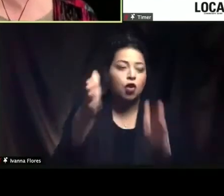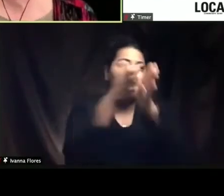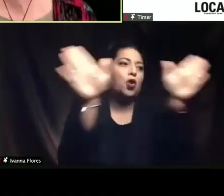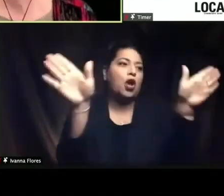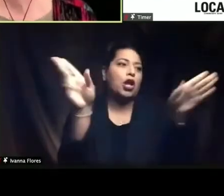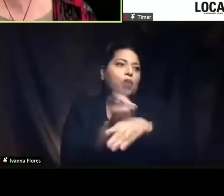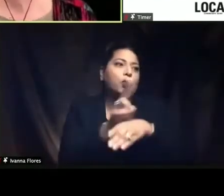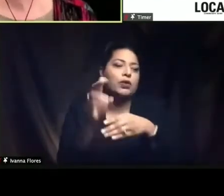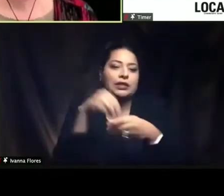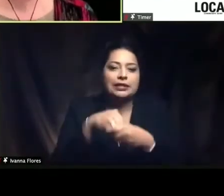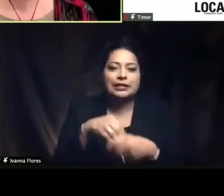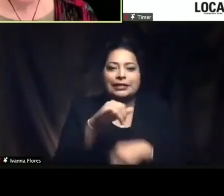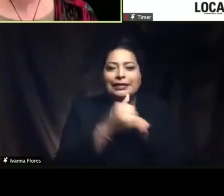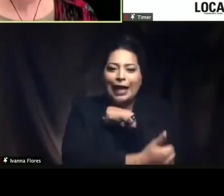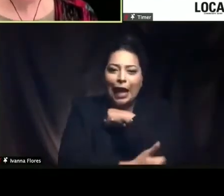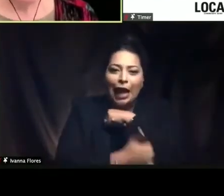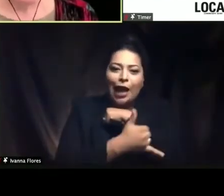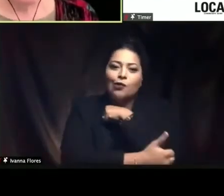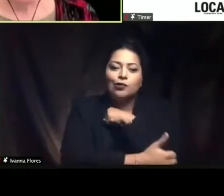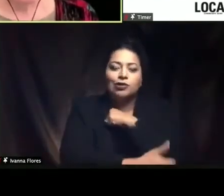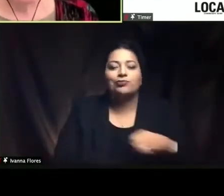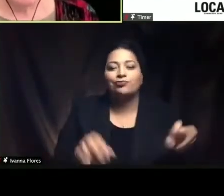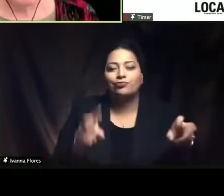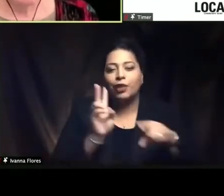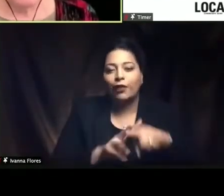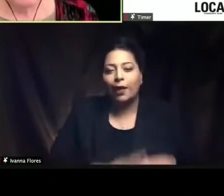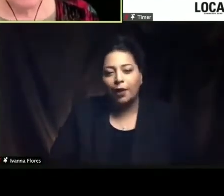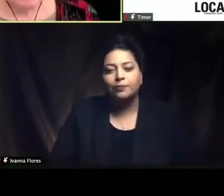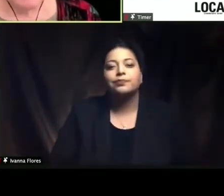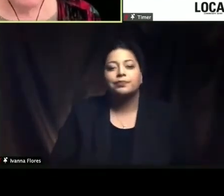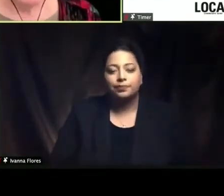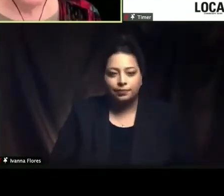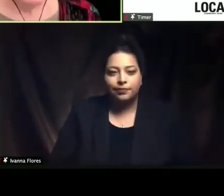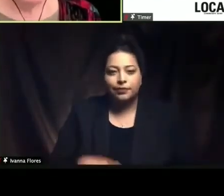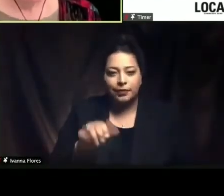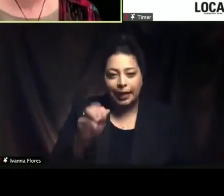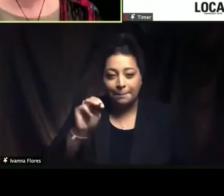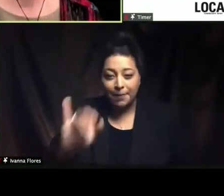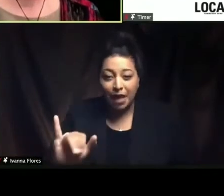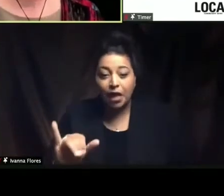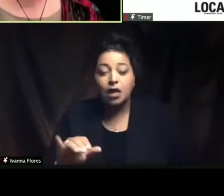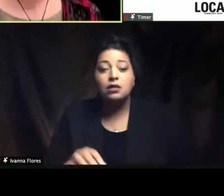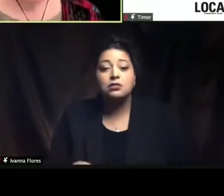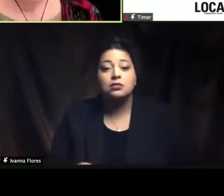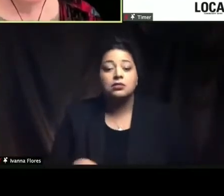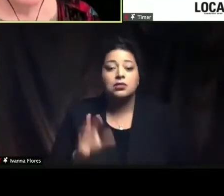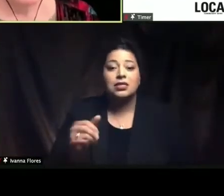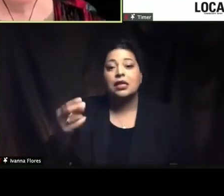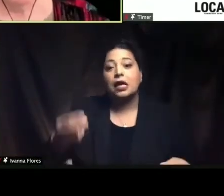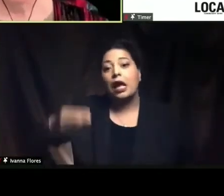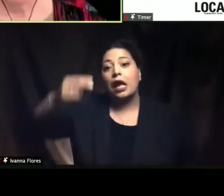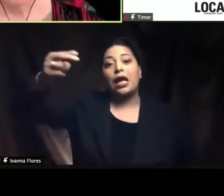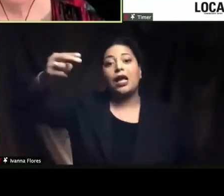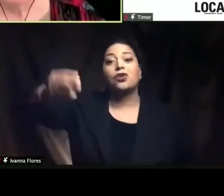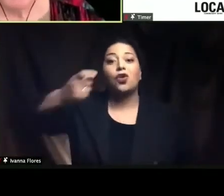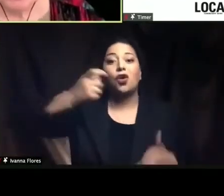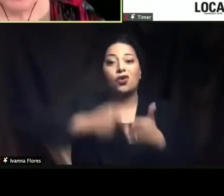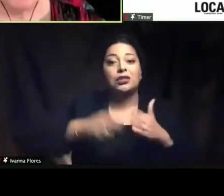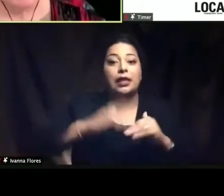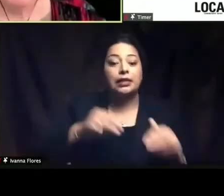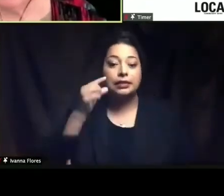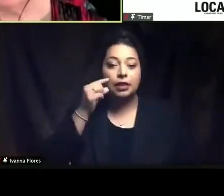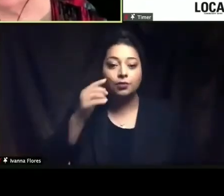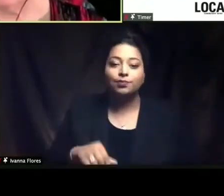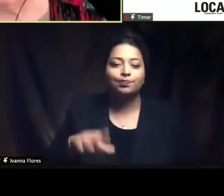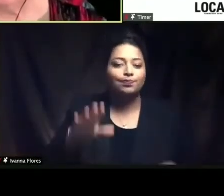in the county average median income, which is a higher figure than in San Antonio.